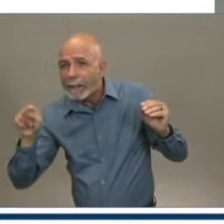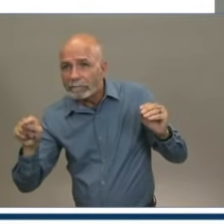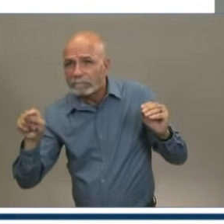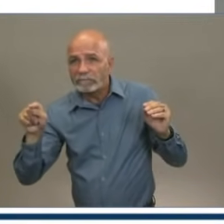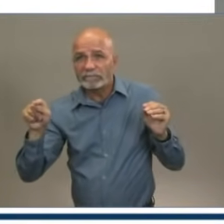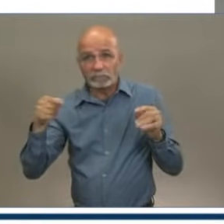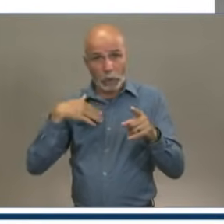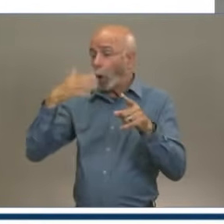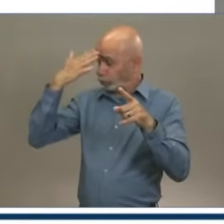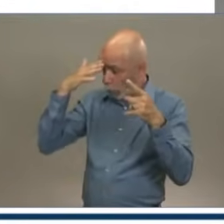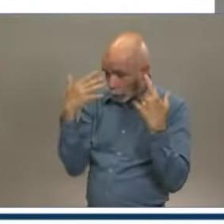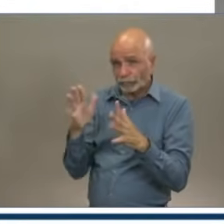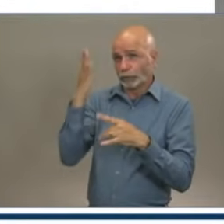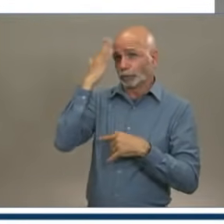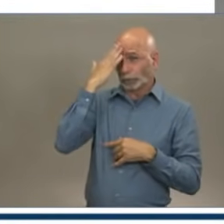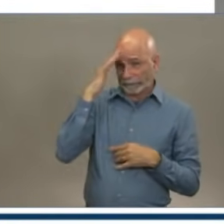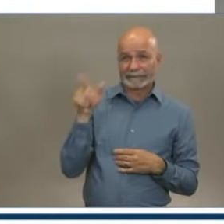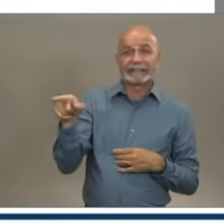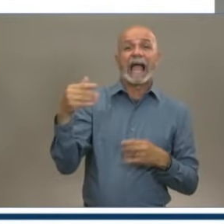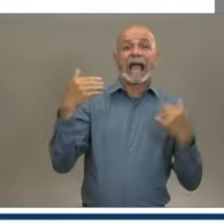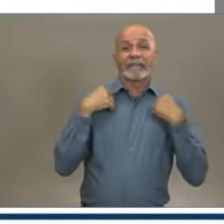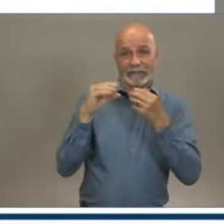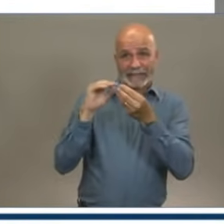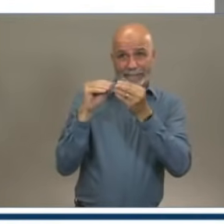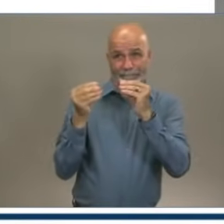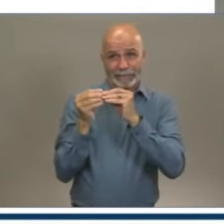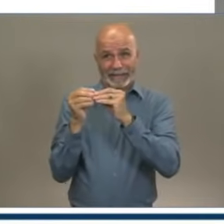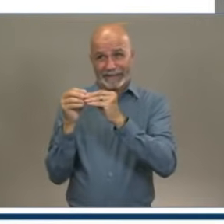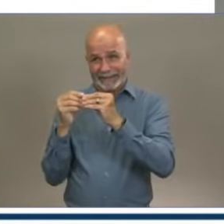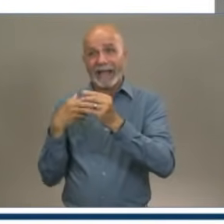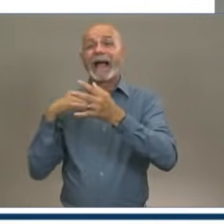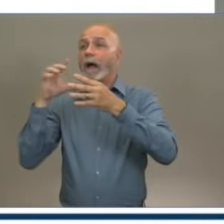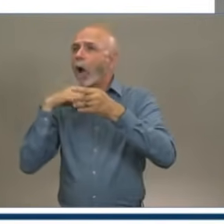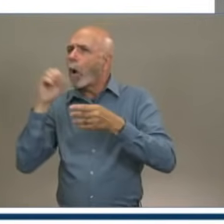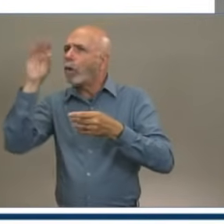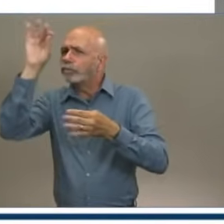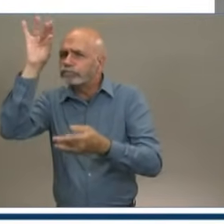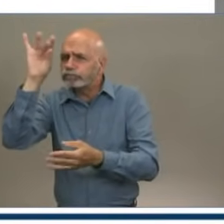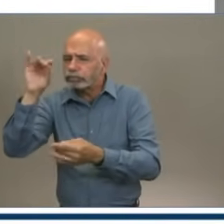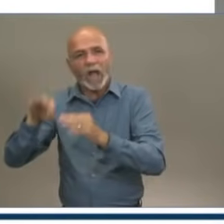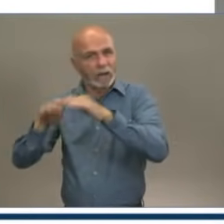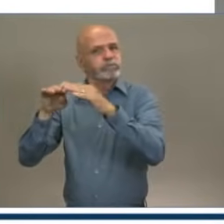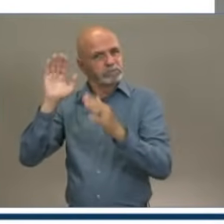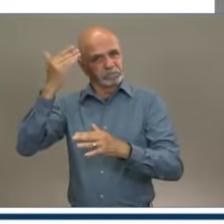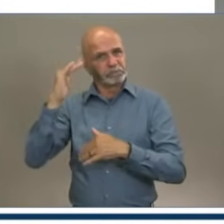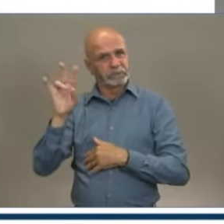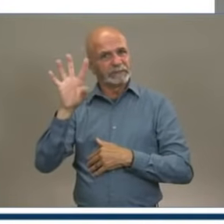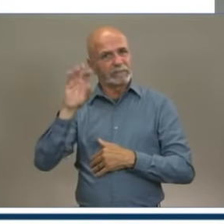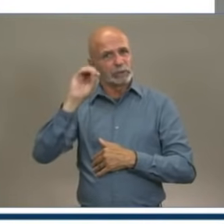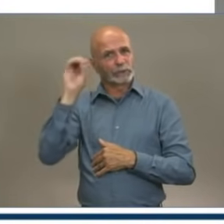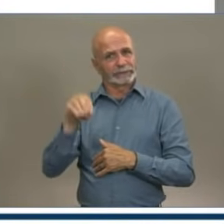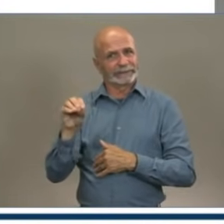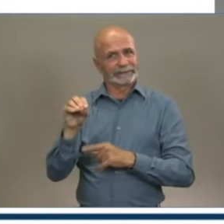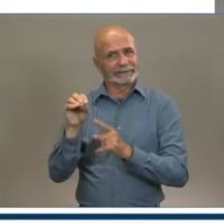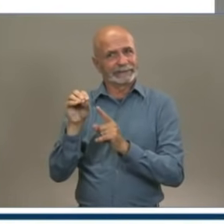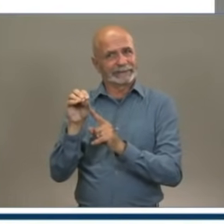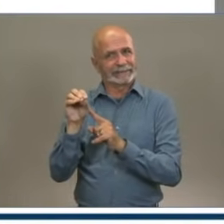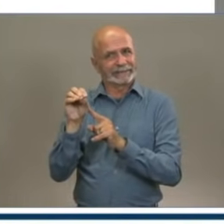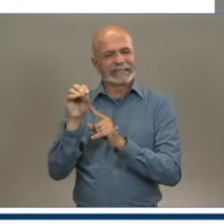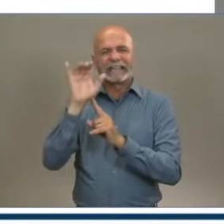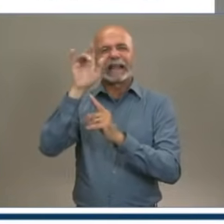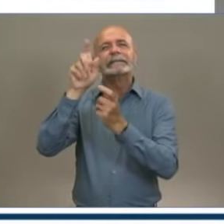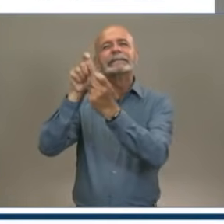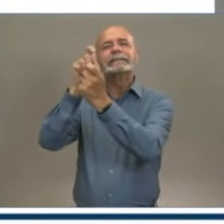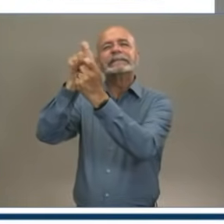that adding those numbers gets us to that 75% target. But that's just a target. That's a minimum target. We need to